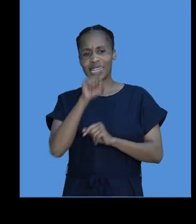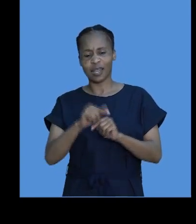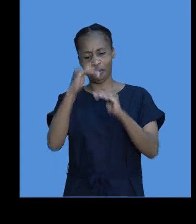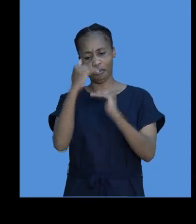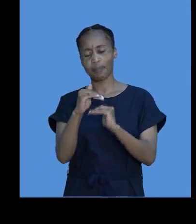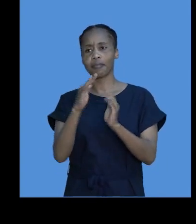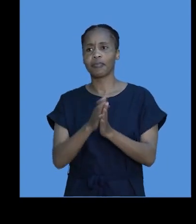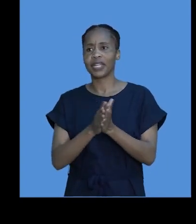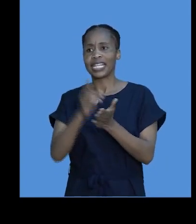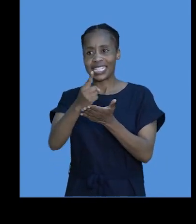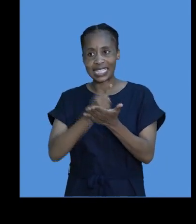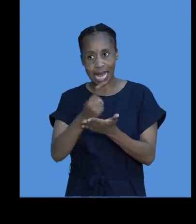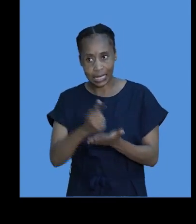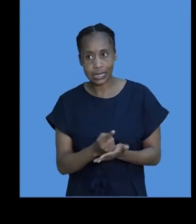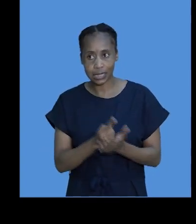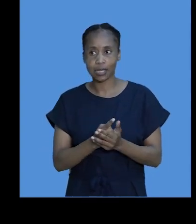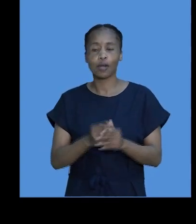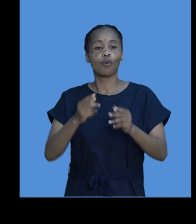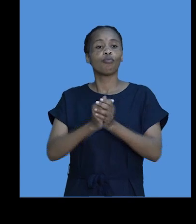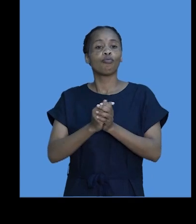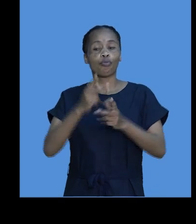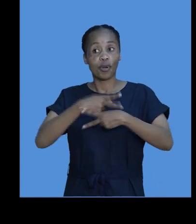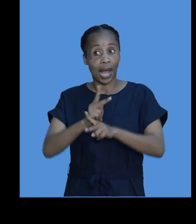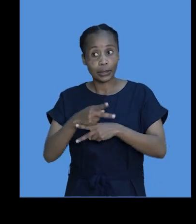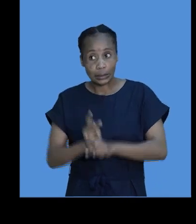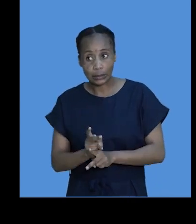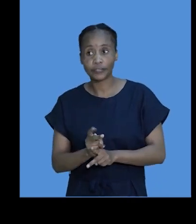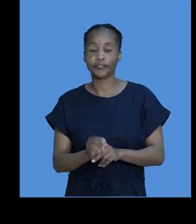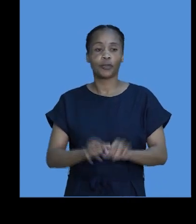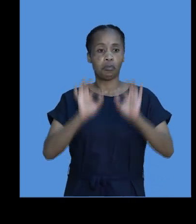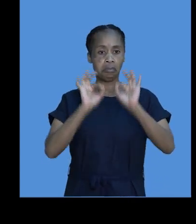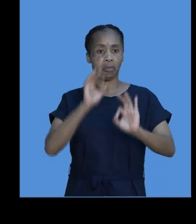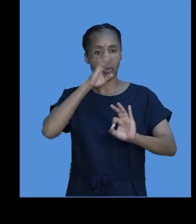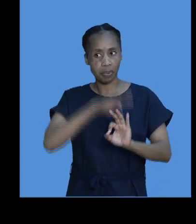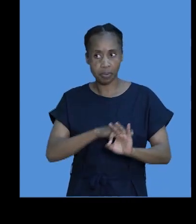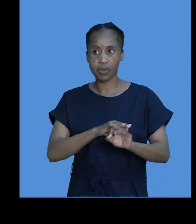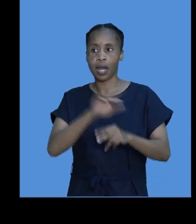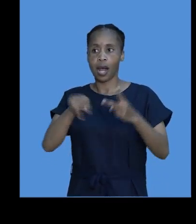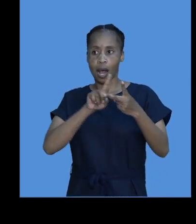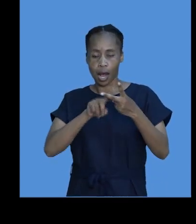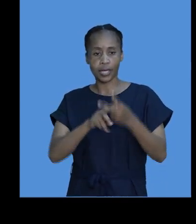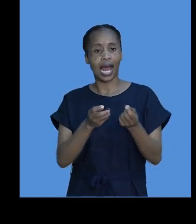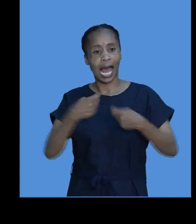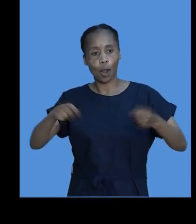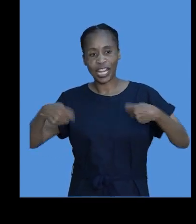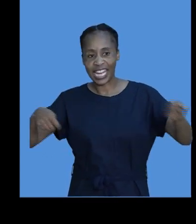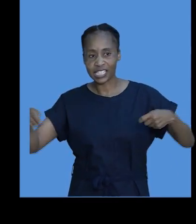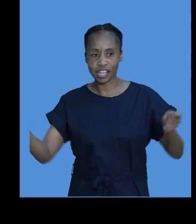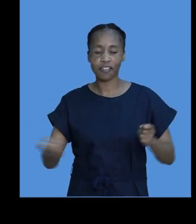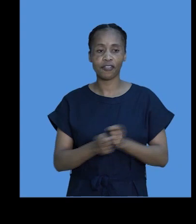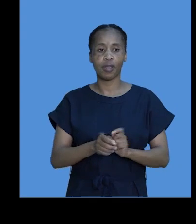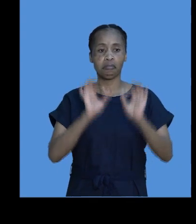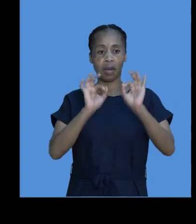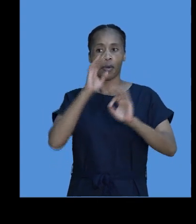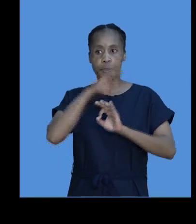productive inefficiency and allocative inefficiency in terms of market failure. So you are asked here